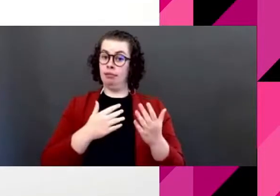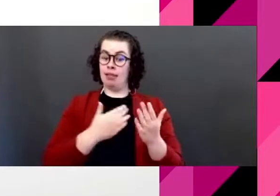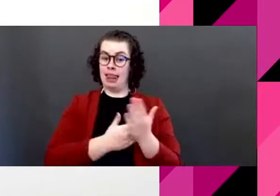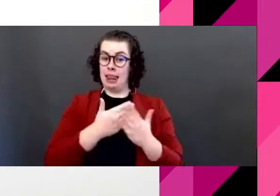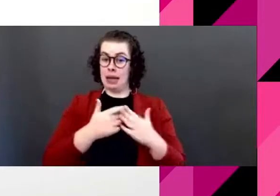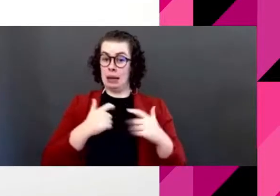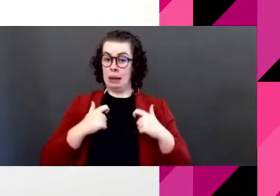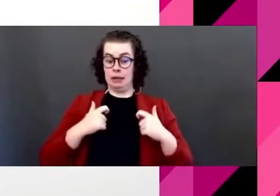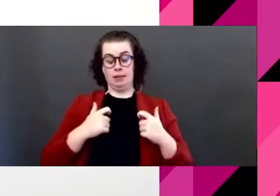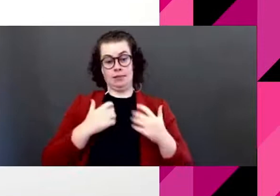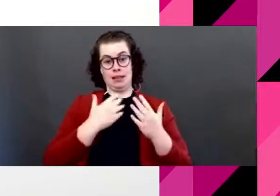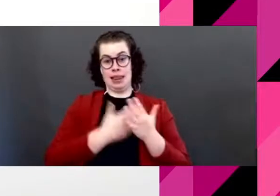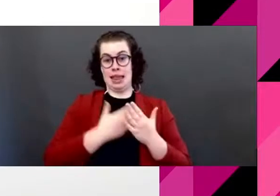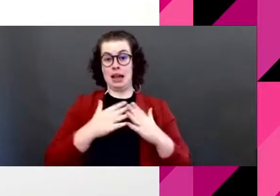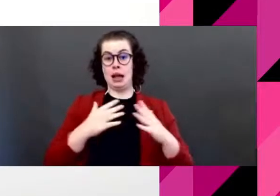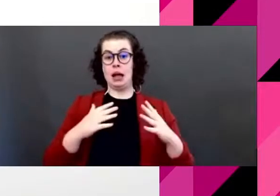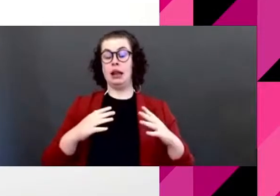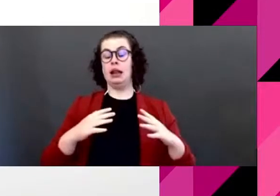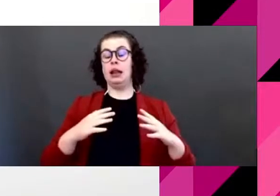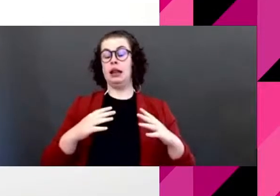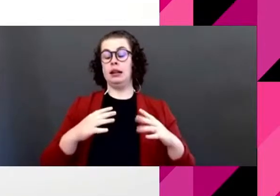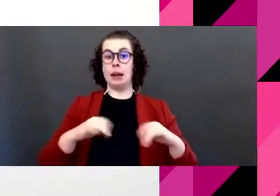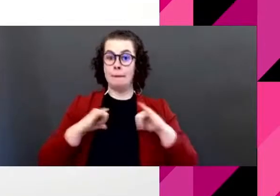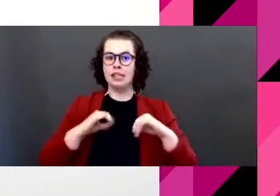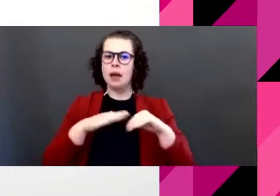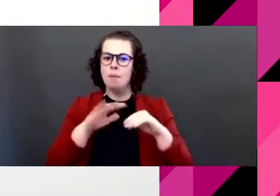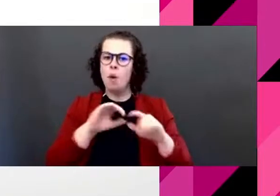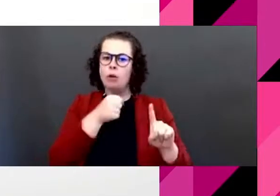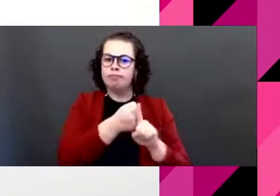particularly persons with intellectual, cognitive, and